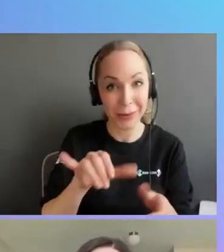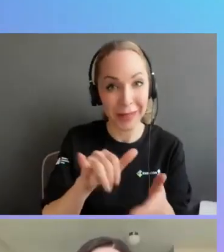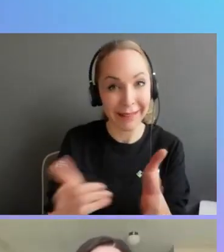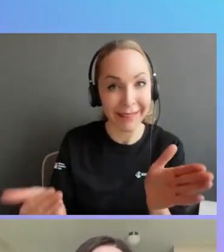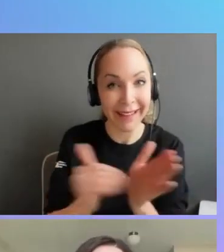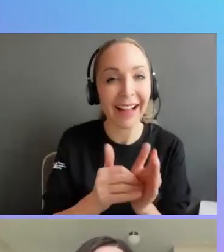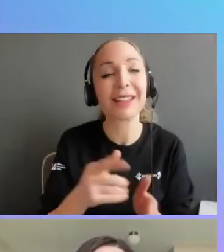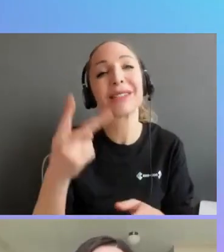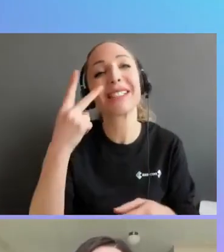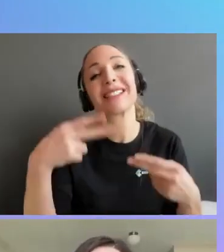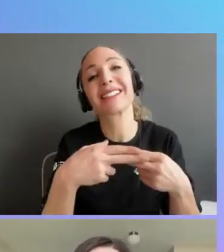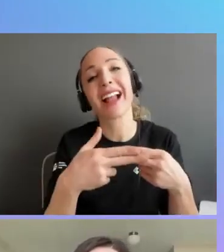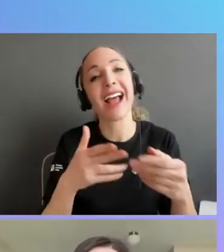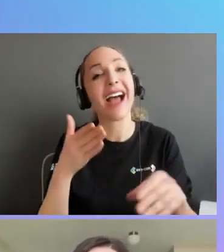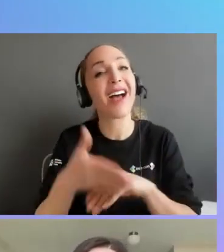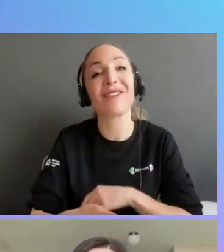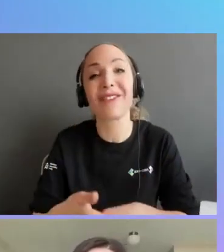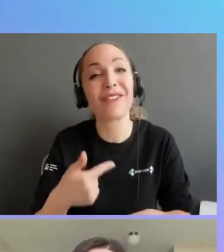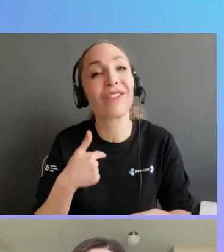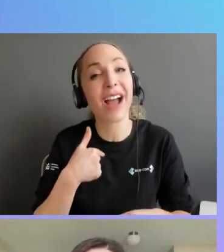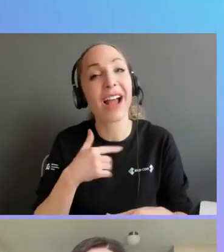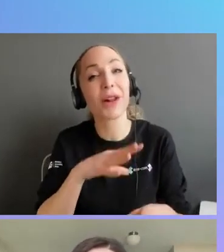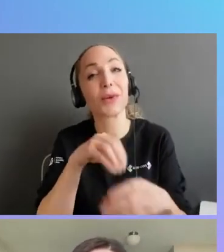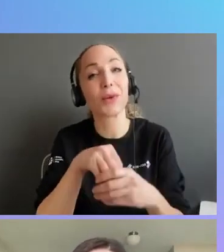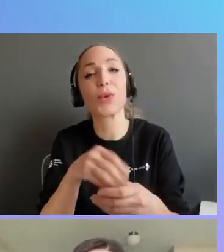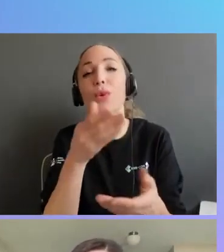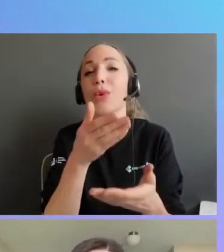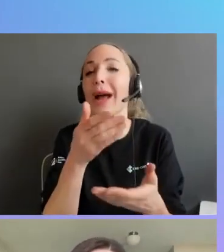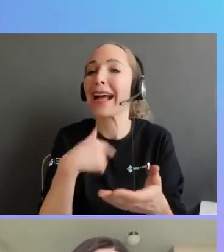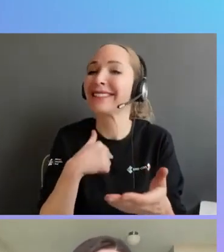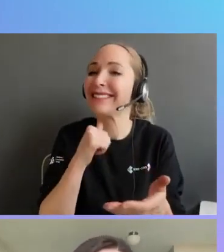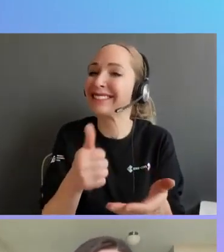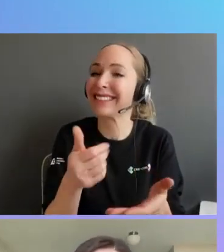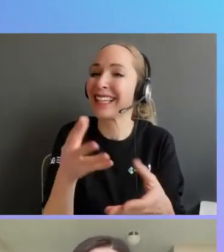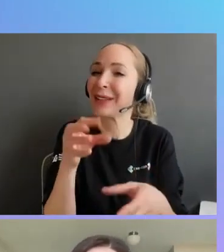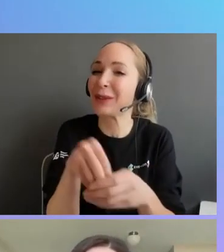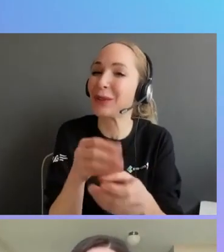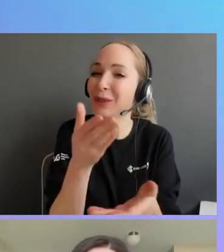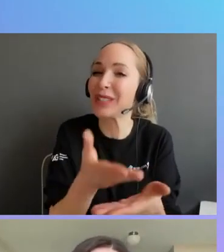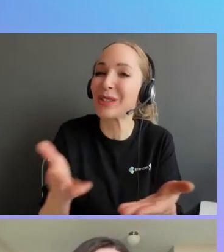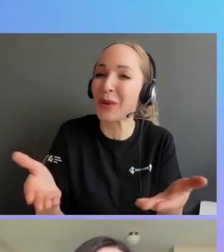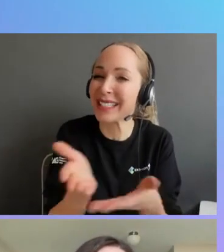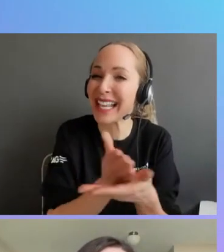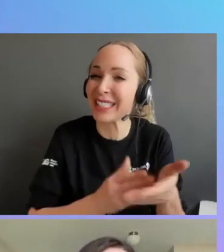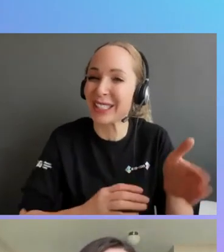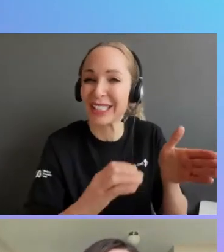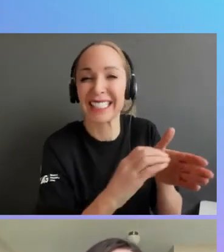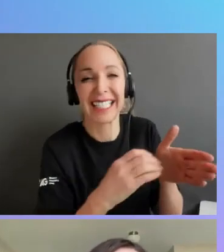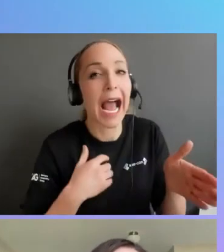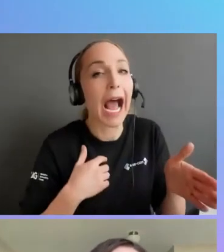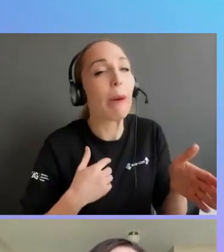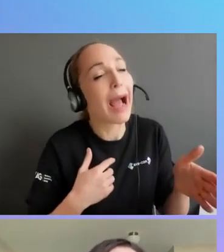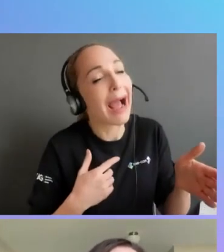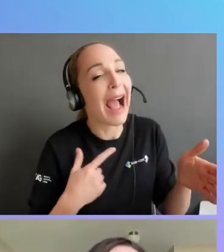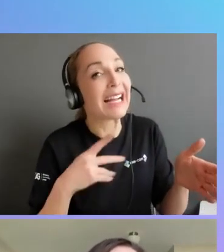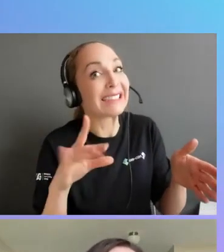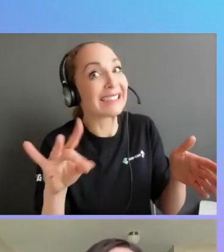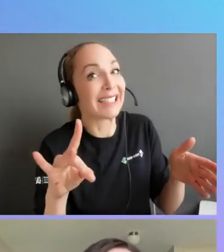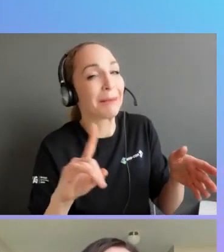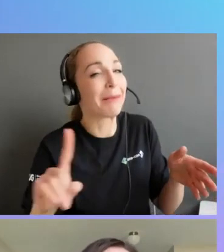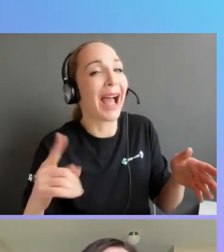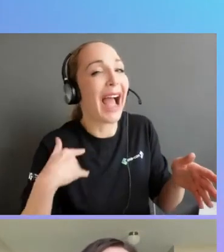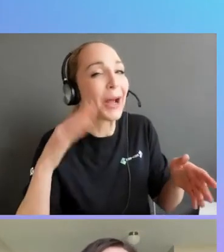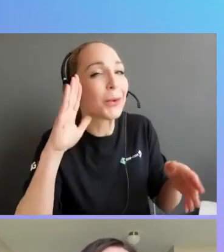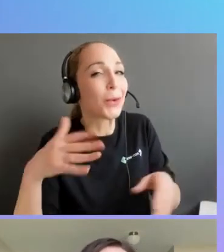slides afterwards, I did include a resources section because I knew I might run out of time. So I included some extra goodies at the end. But I do have a